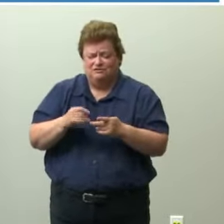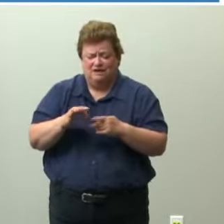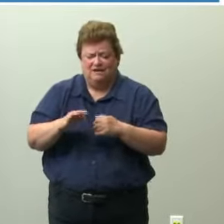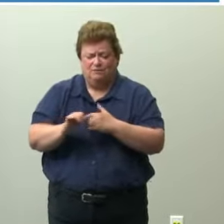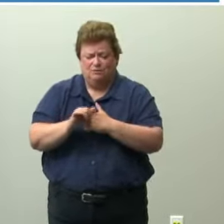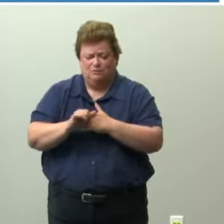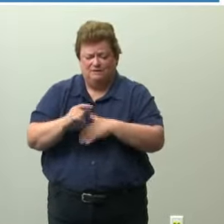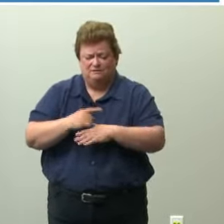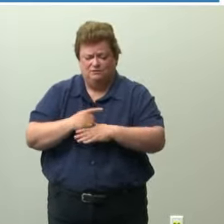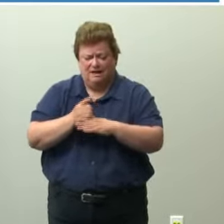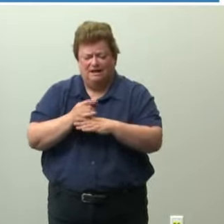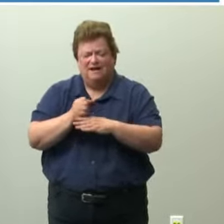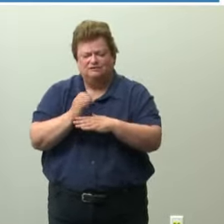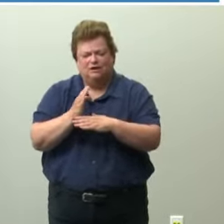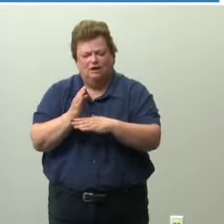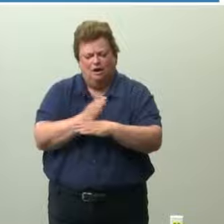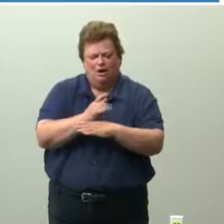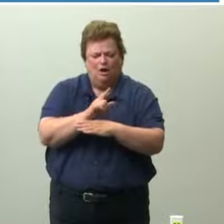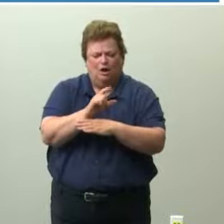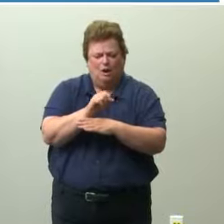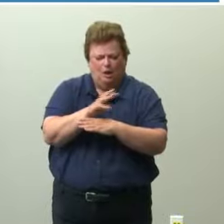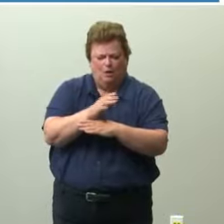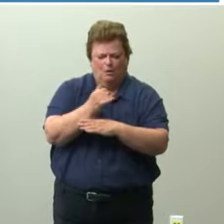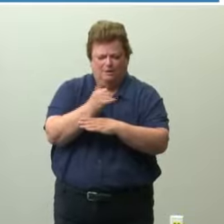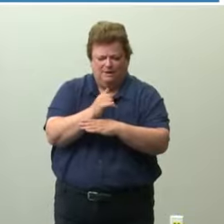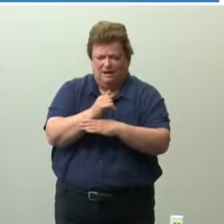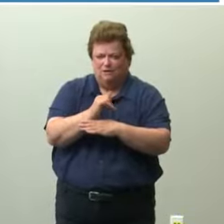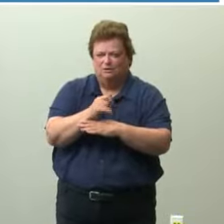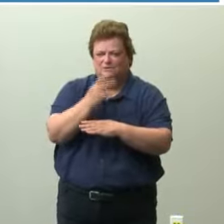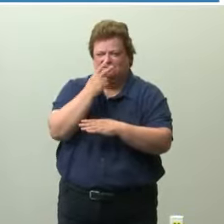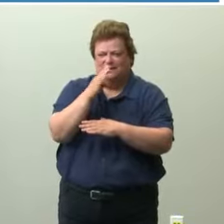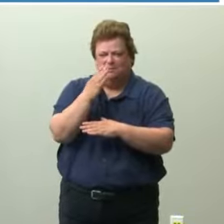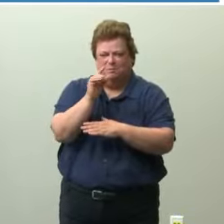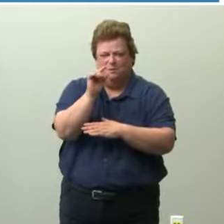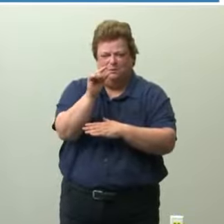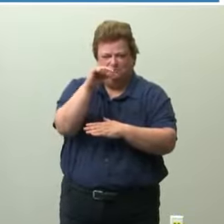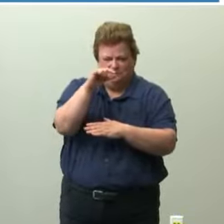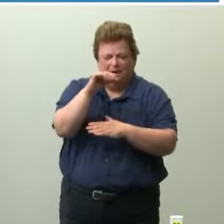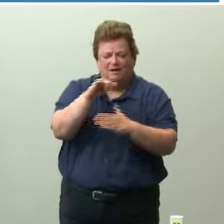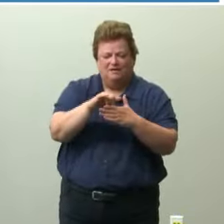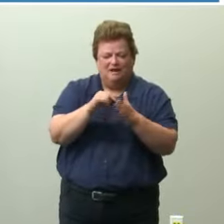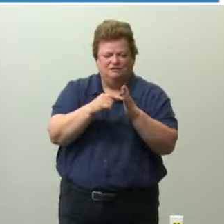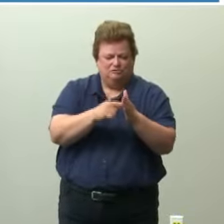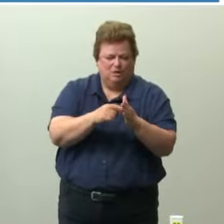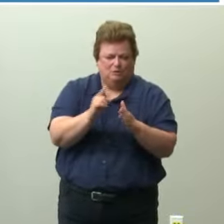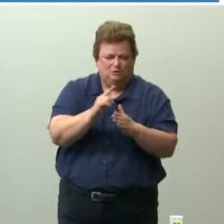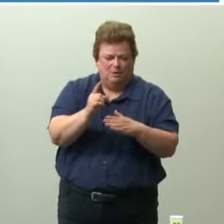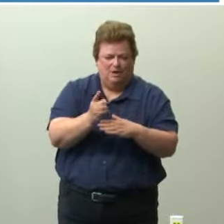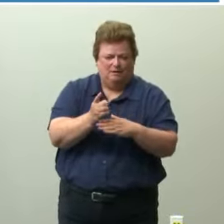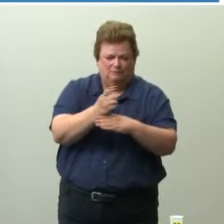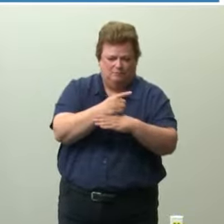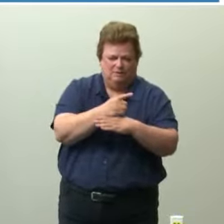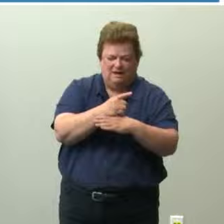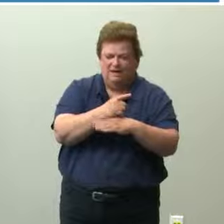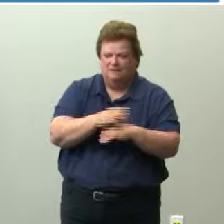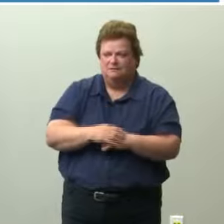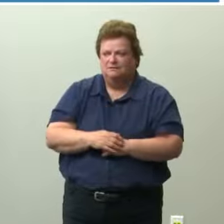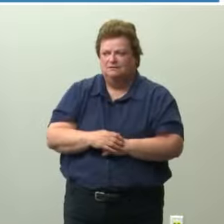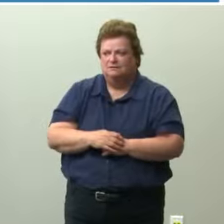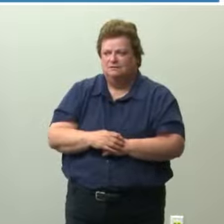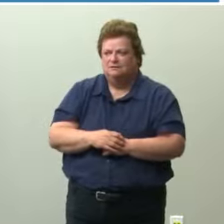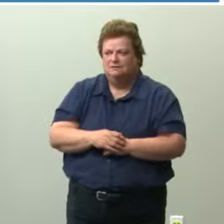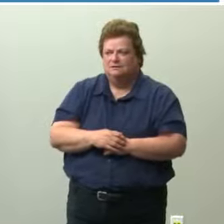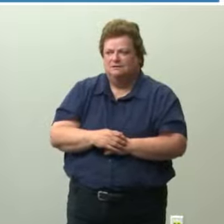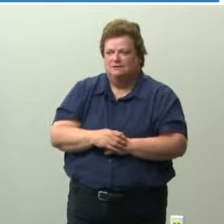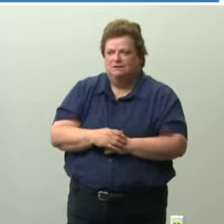dial is in low yellow, represented by the blue square outlined in red on the color-coded map, just into the